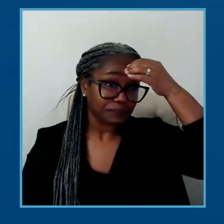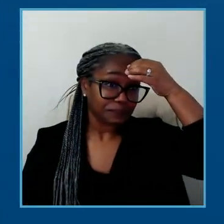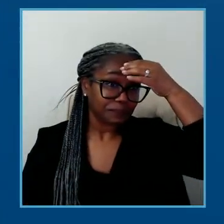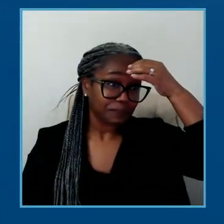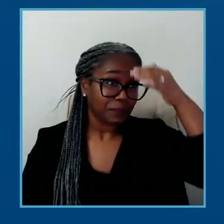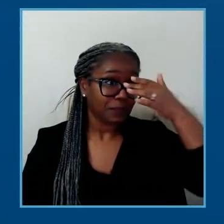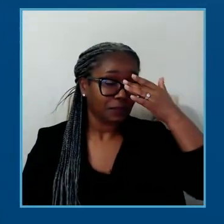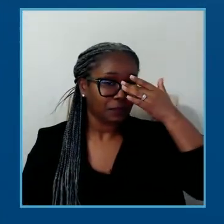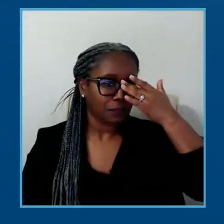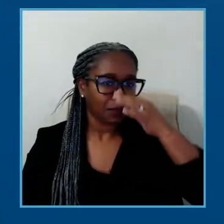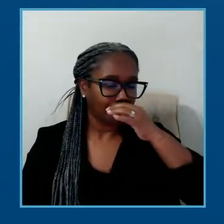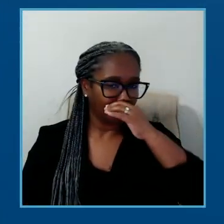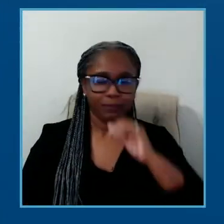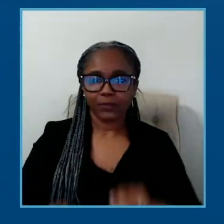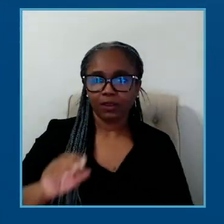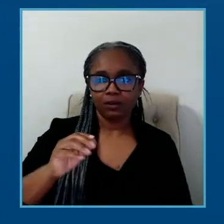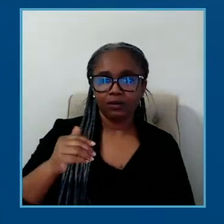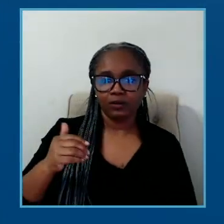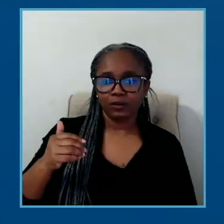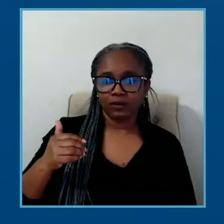Mr. Jacobs.